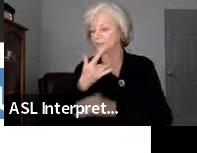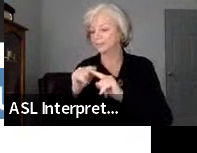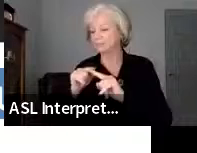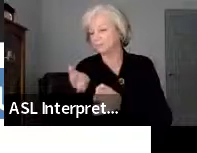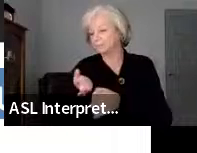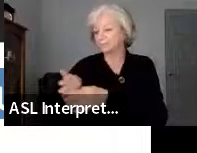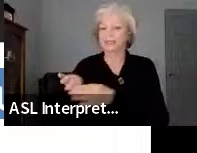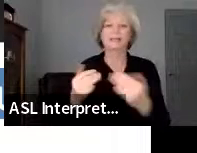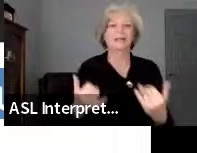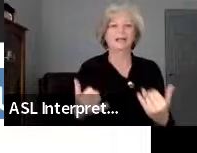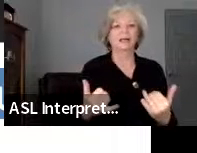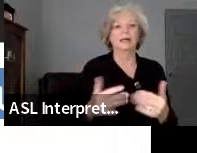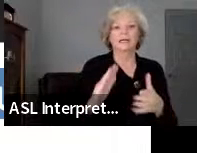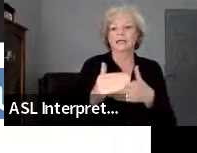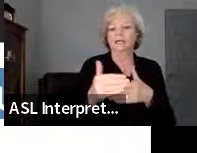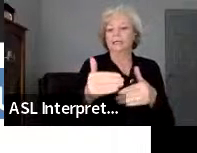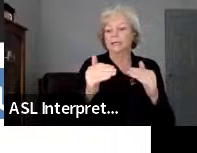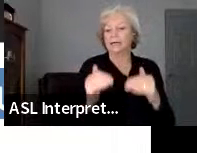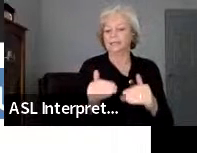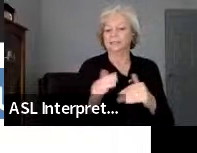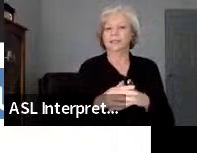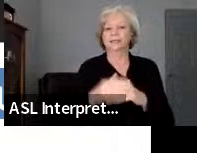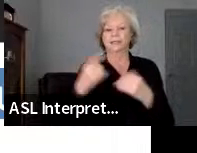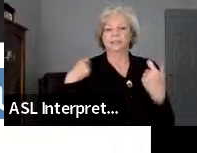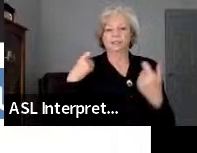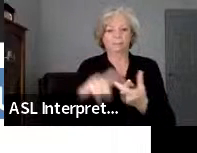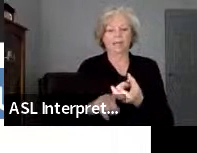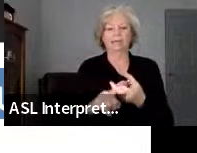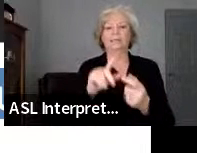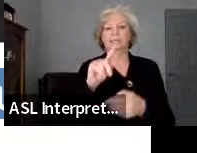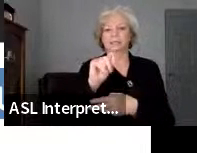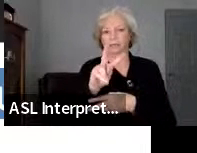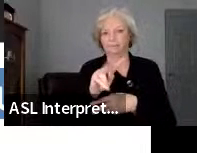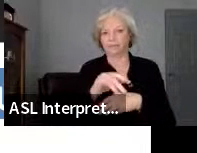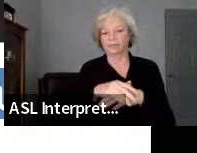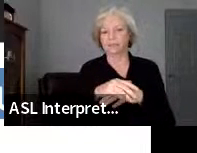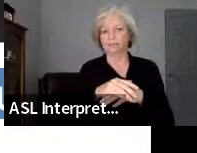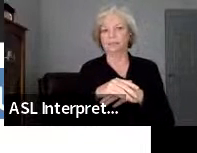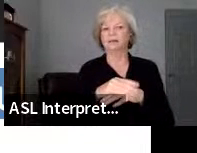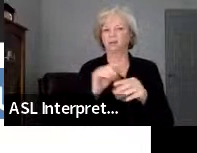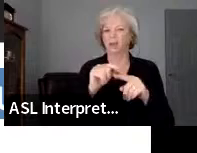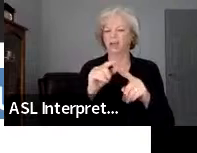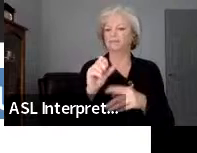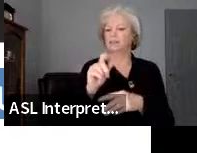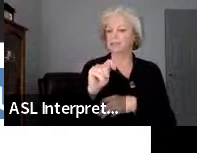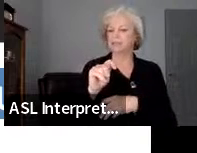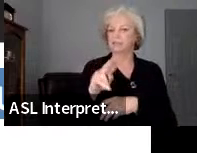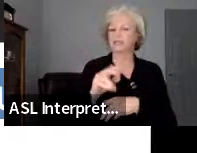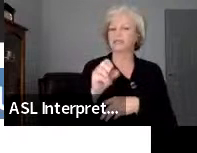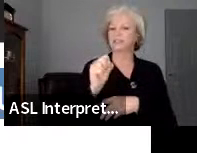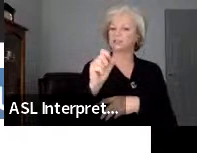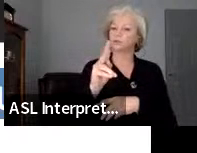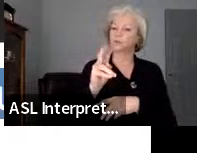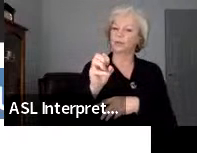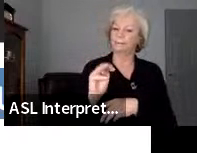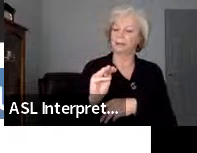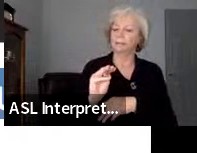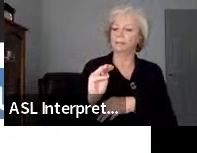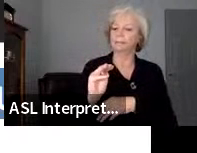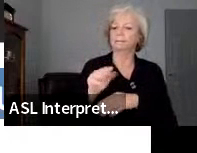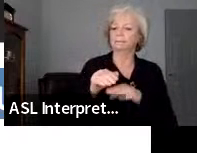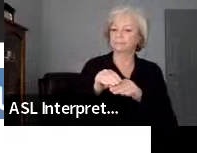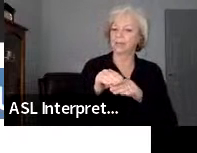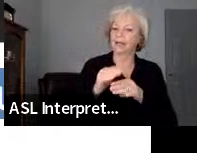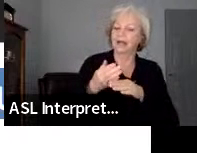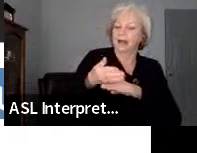up is the Spanish language TV and other targeted TV streaming services to launch after Christmas. Okay, next slide,